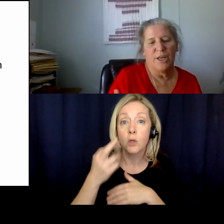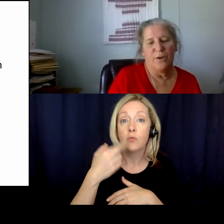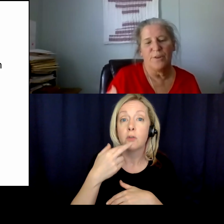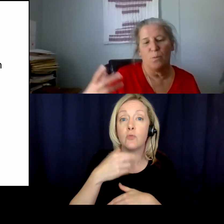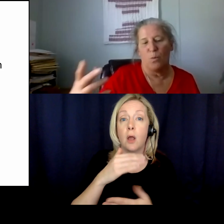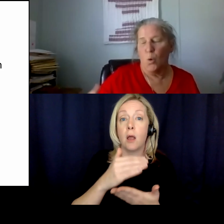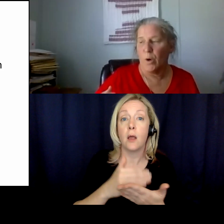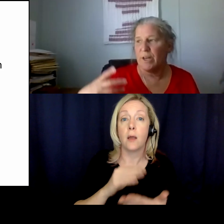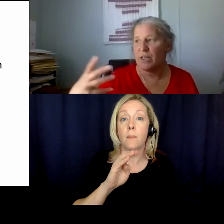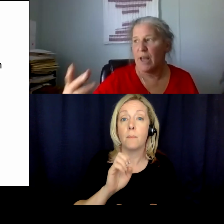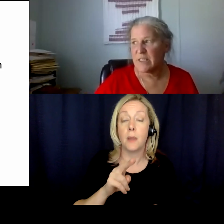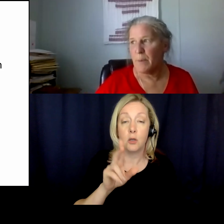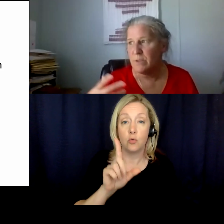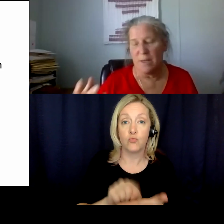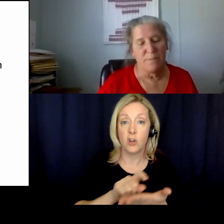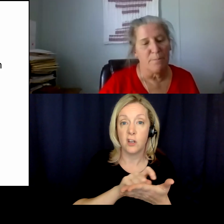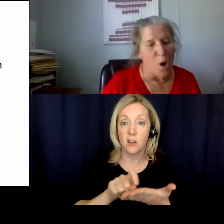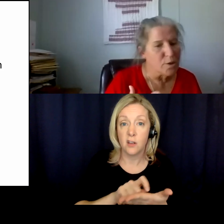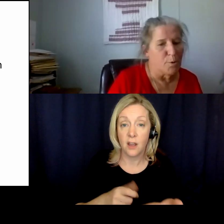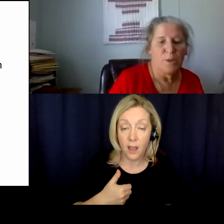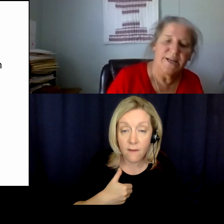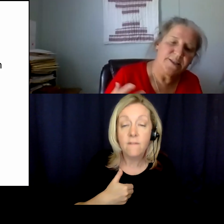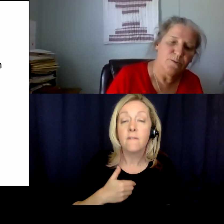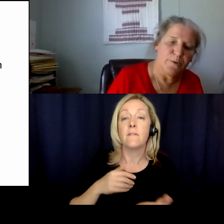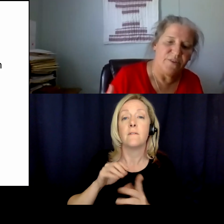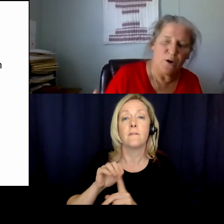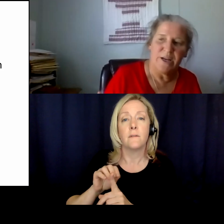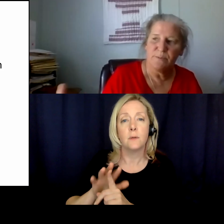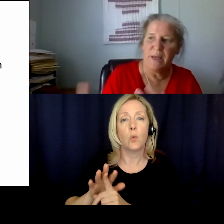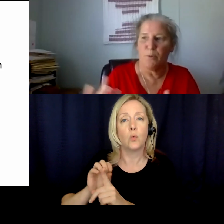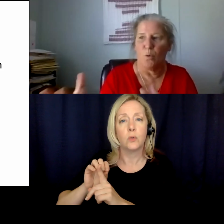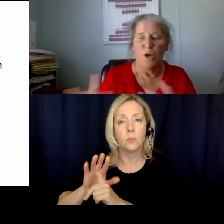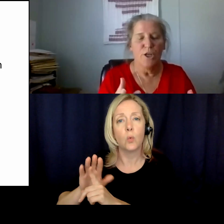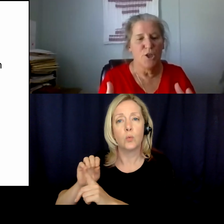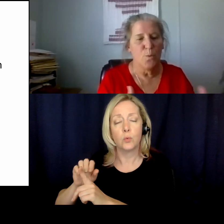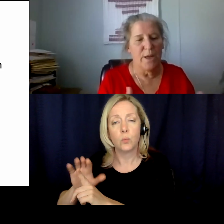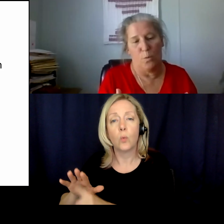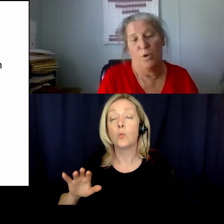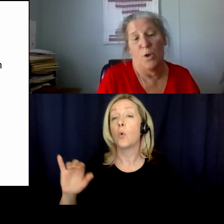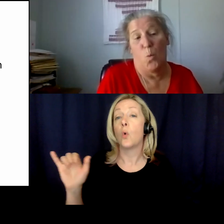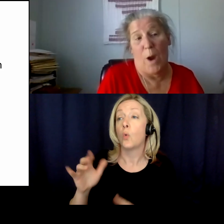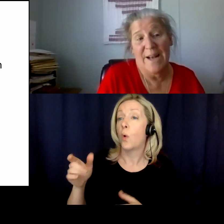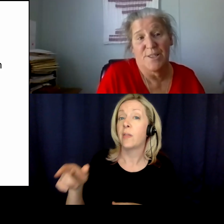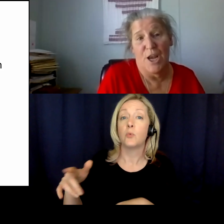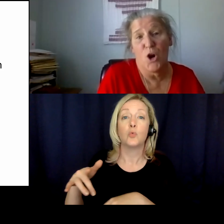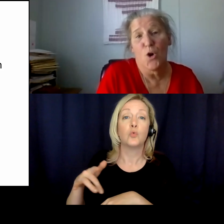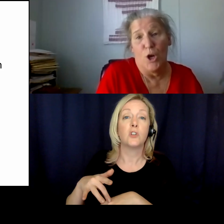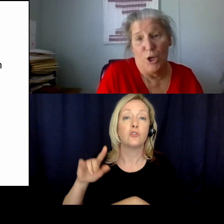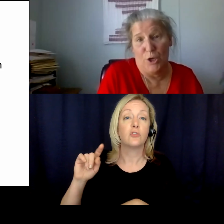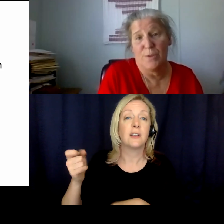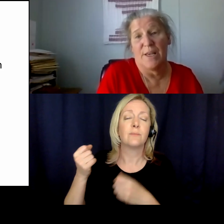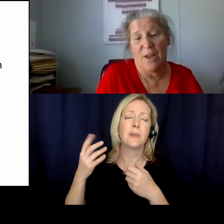we're going to use it, we're going to expose them to multiple places with various people doing, as